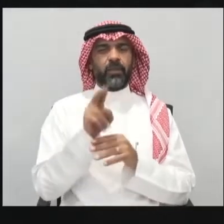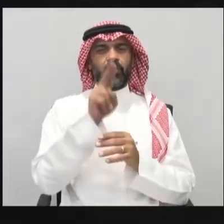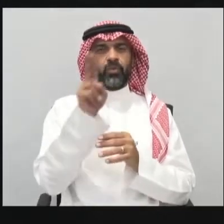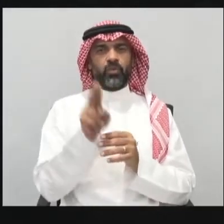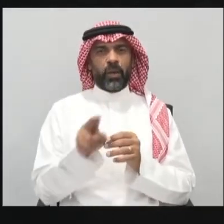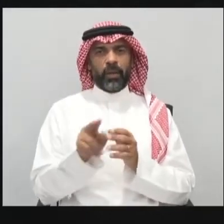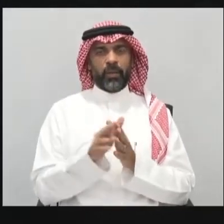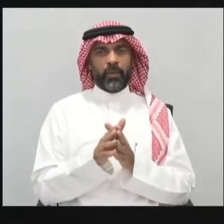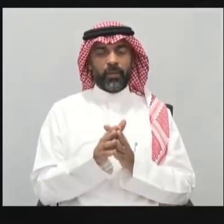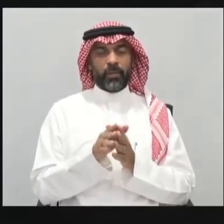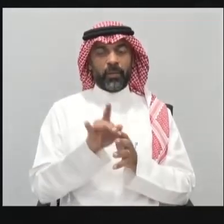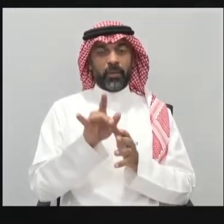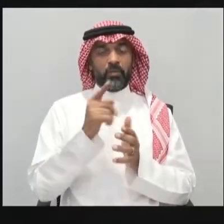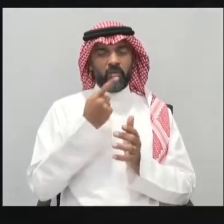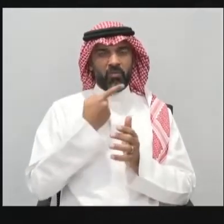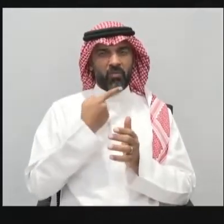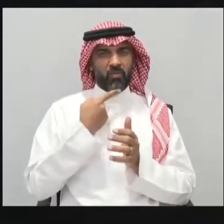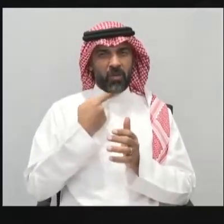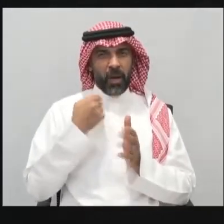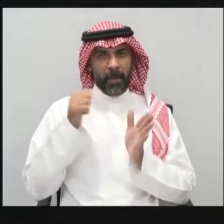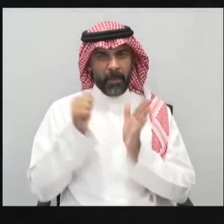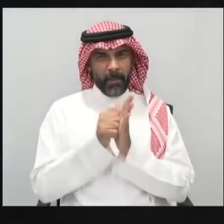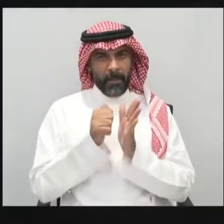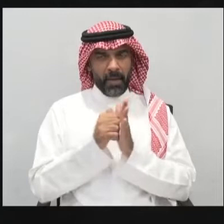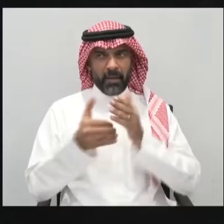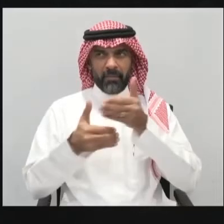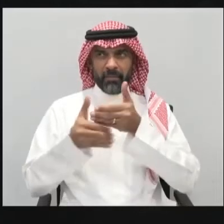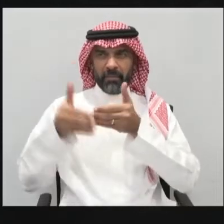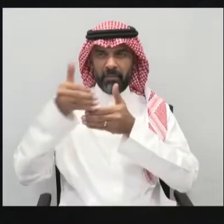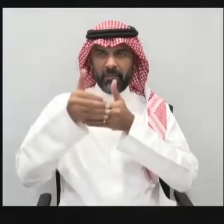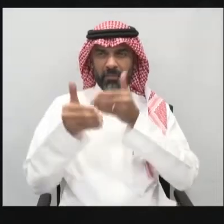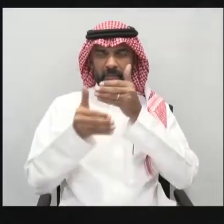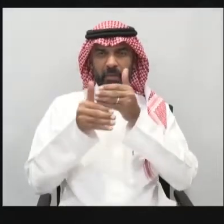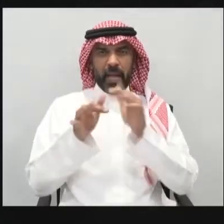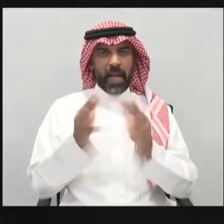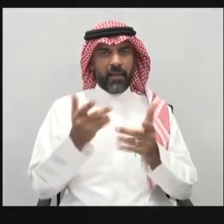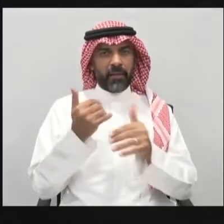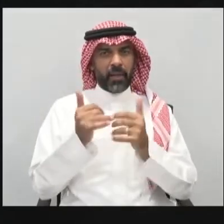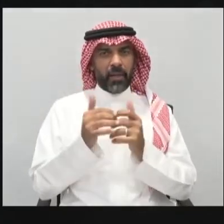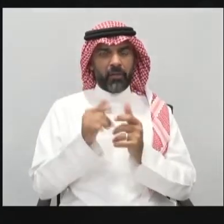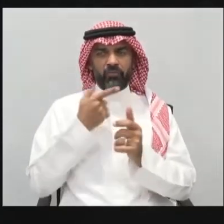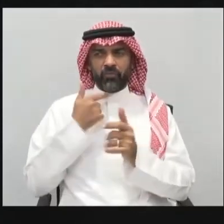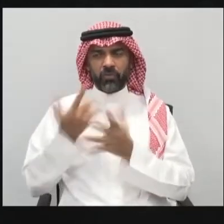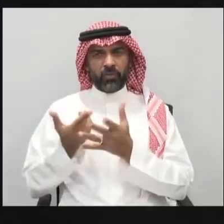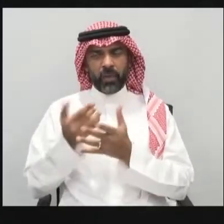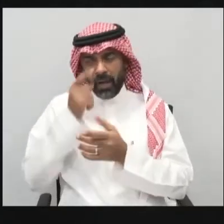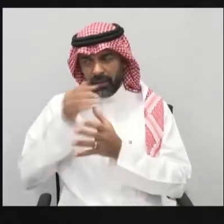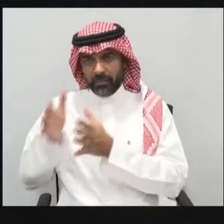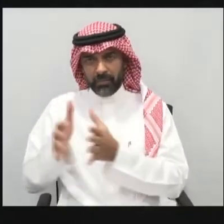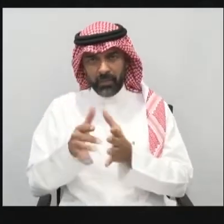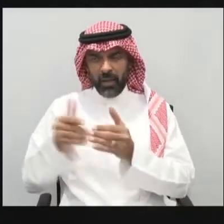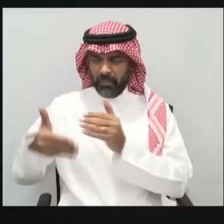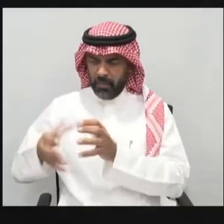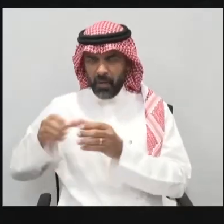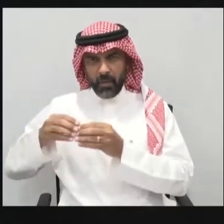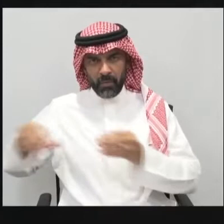If you want to build a house, what do you do? What do you need? You need tools, right? You need